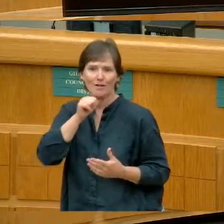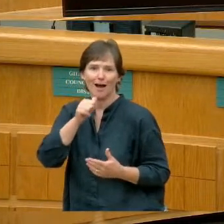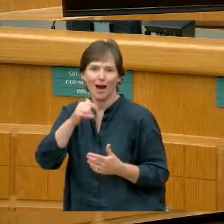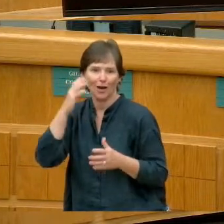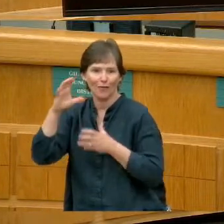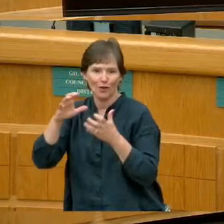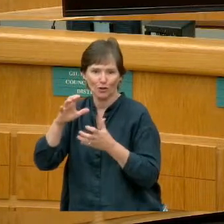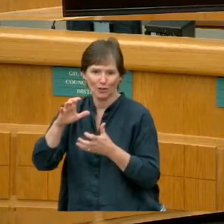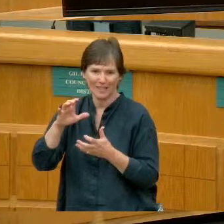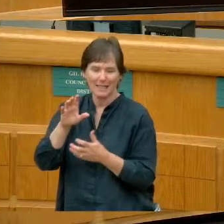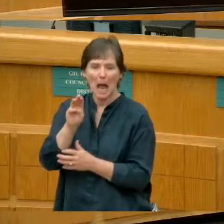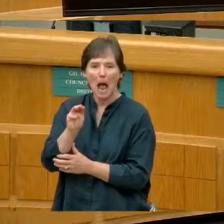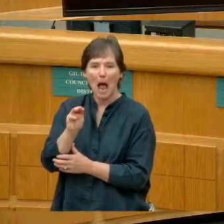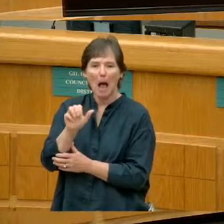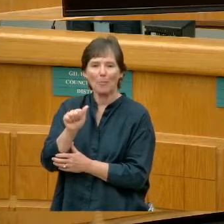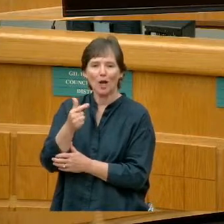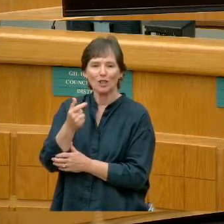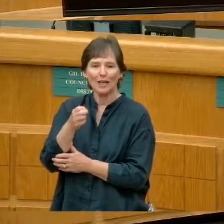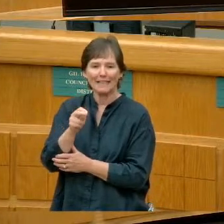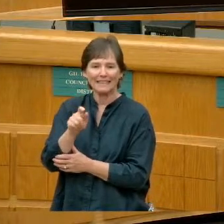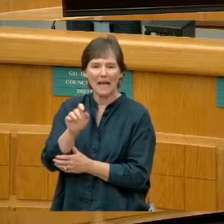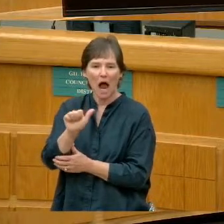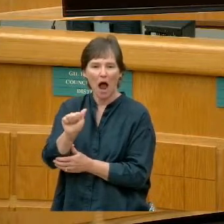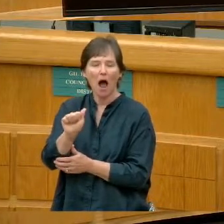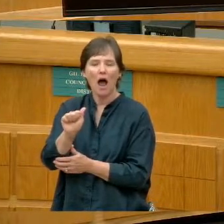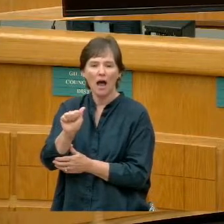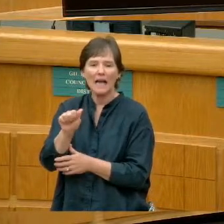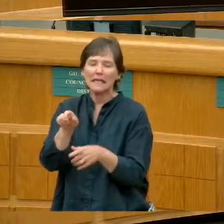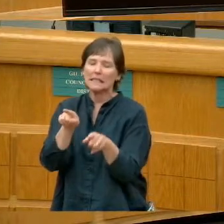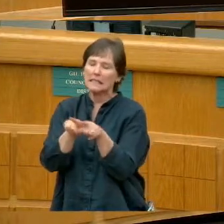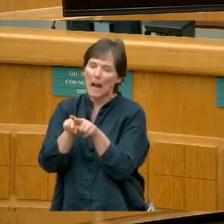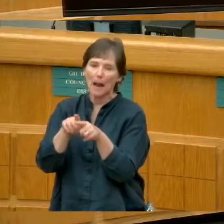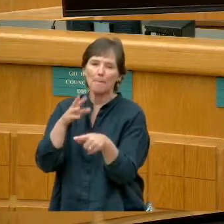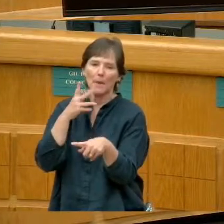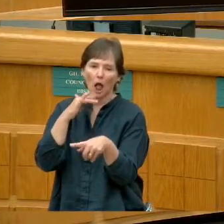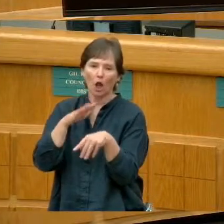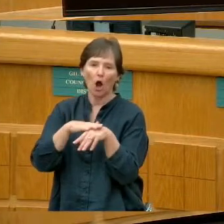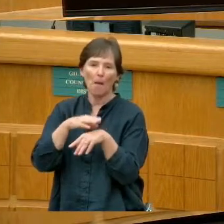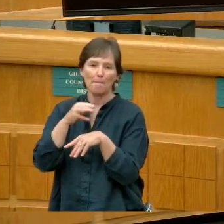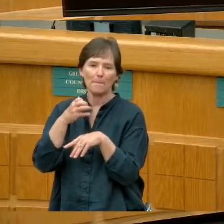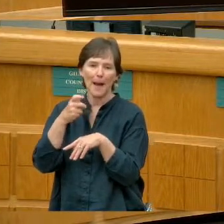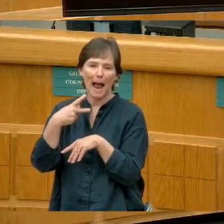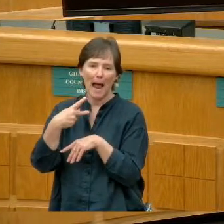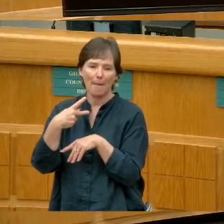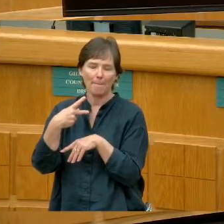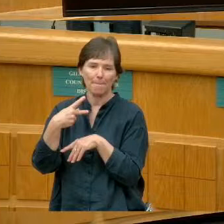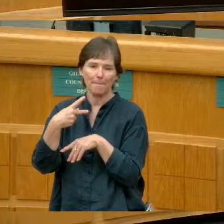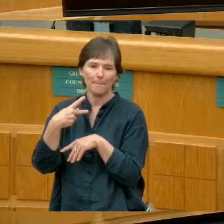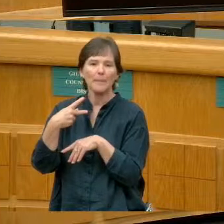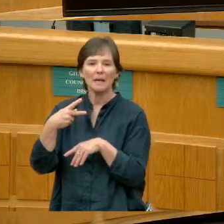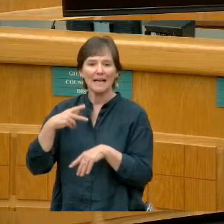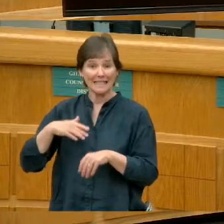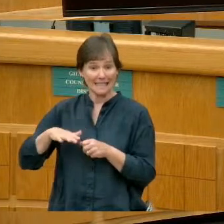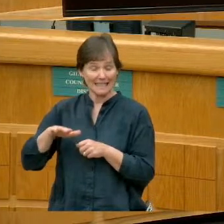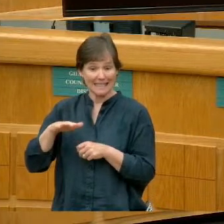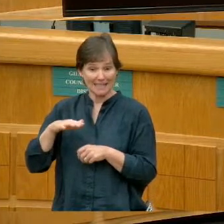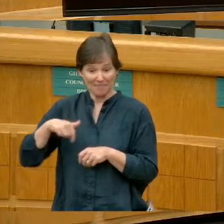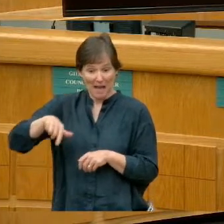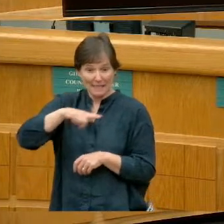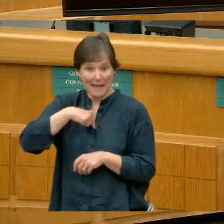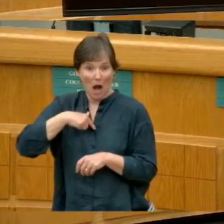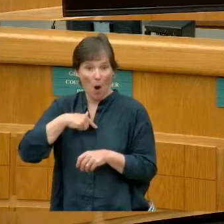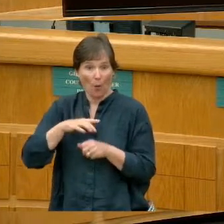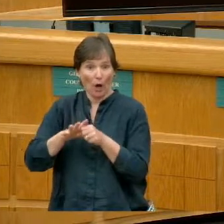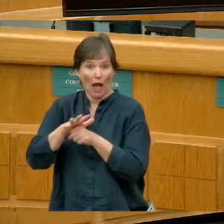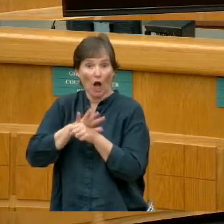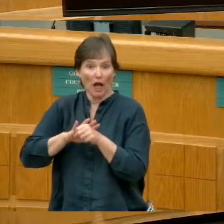It's magenta, and it's exactly the color on the map, okay? This is our area. These are the people